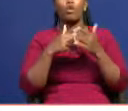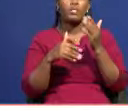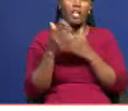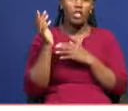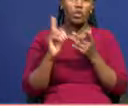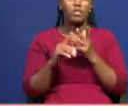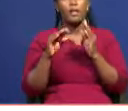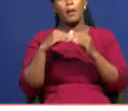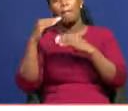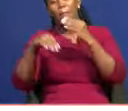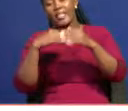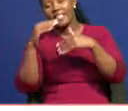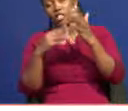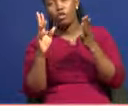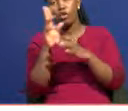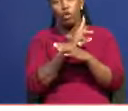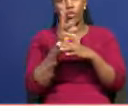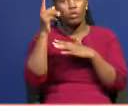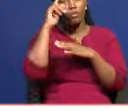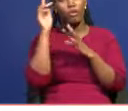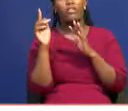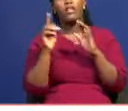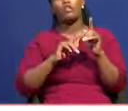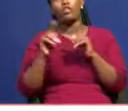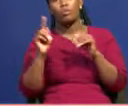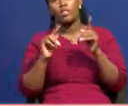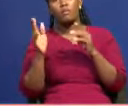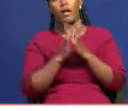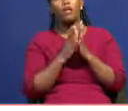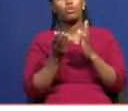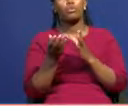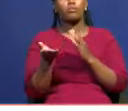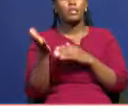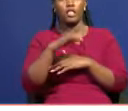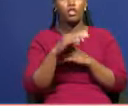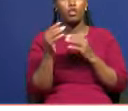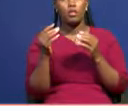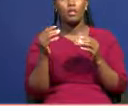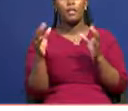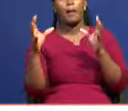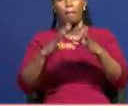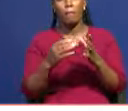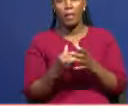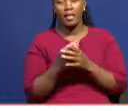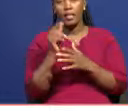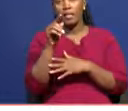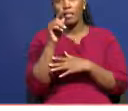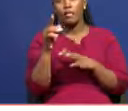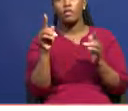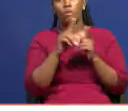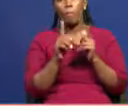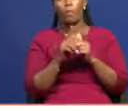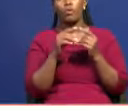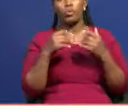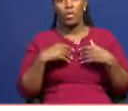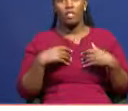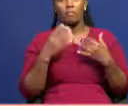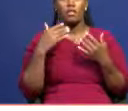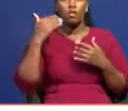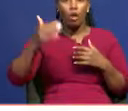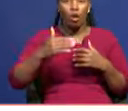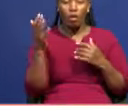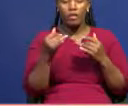the construction for the recreational parks, and that is an item that has attempted to or be always been